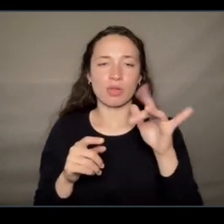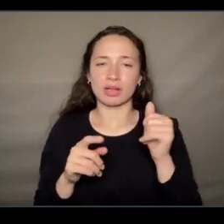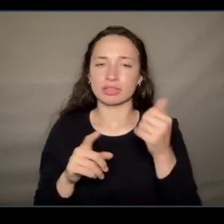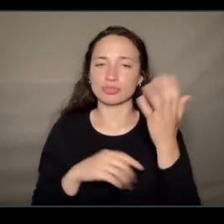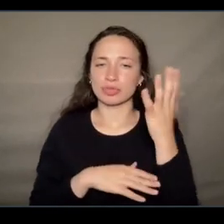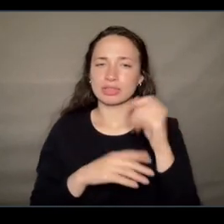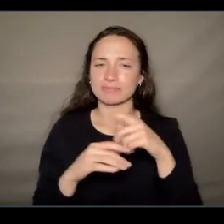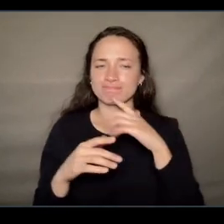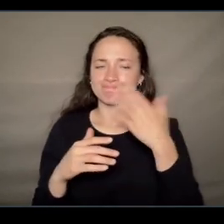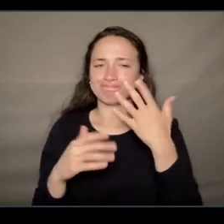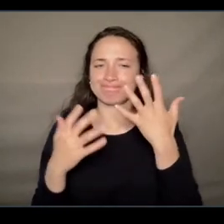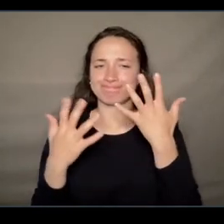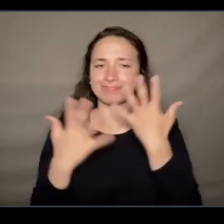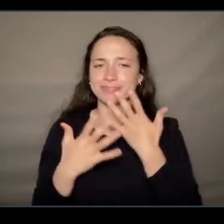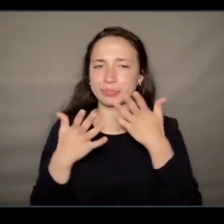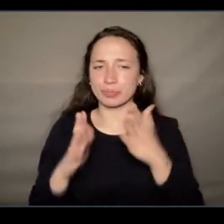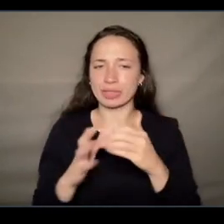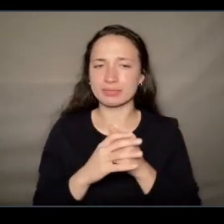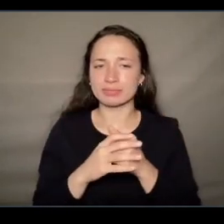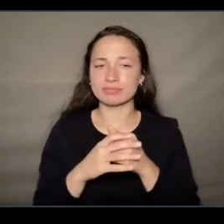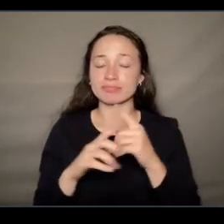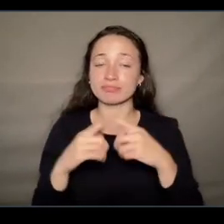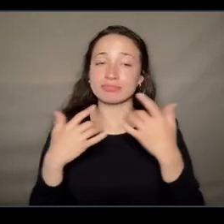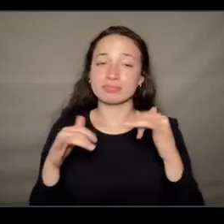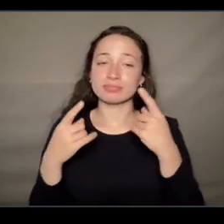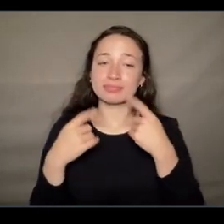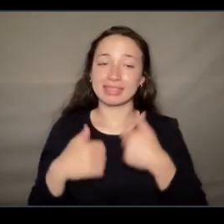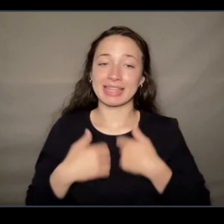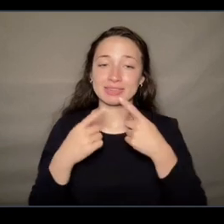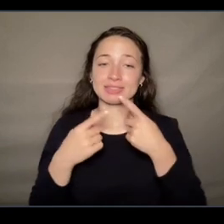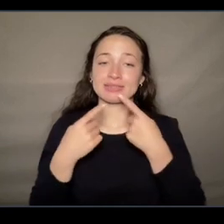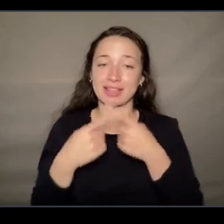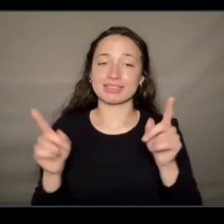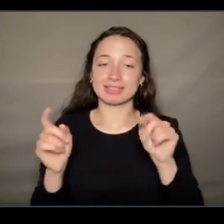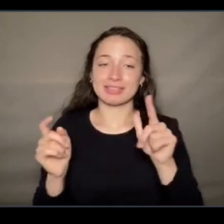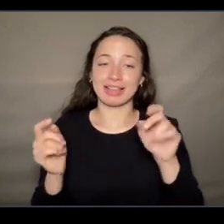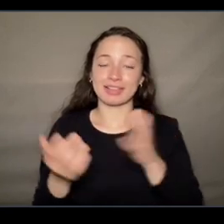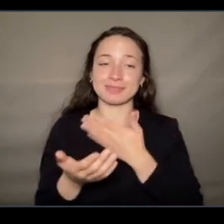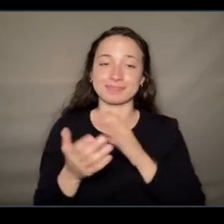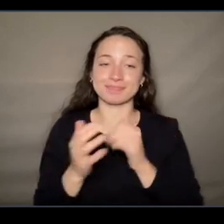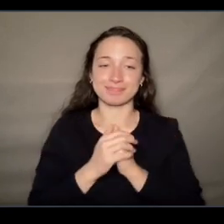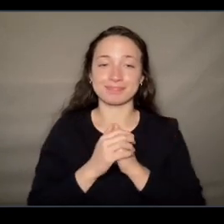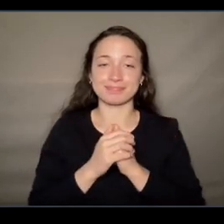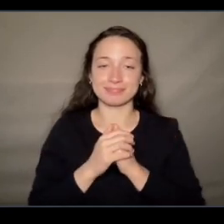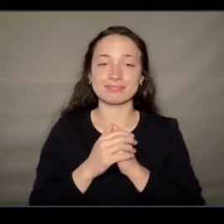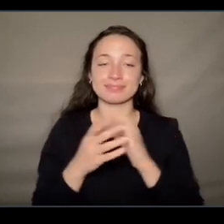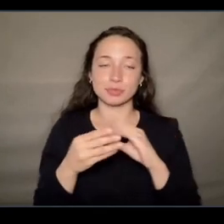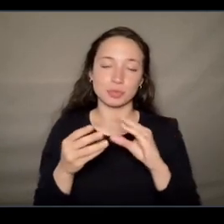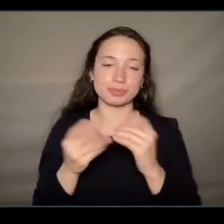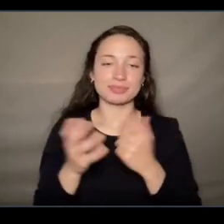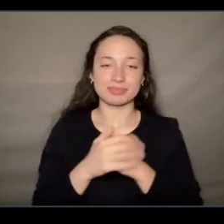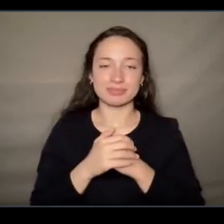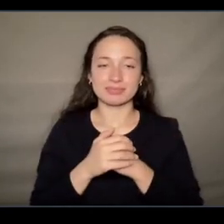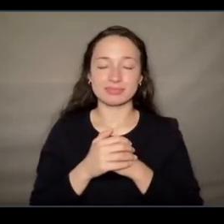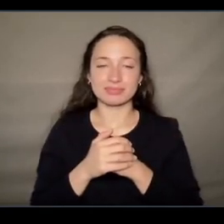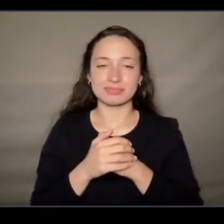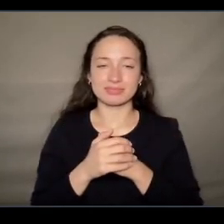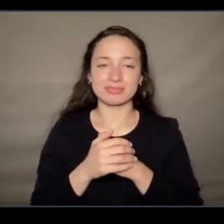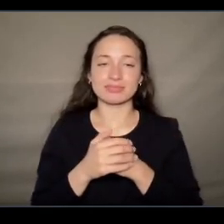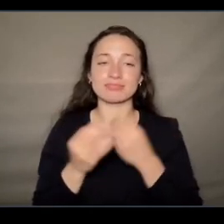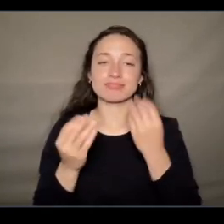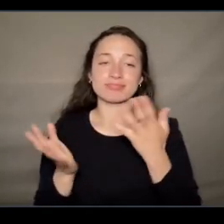that affected a magnolia tree in a devastating way, although it has lived to tell the tale, and so have